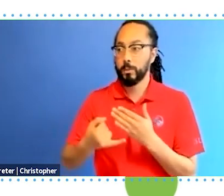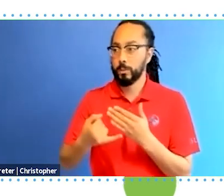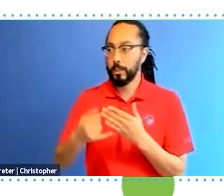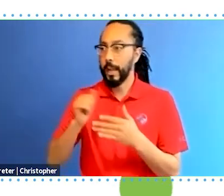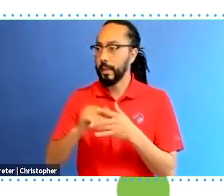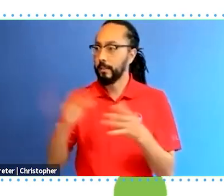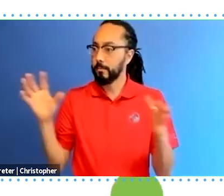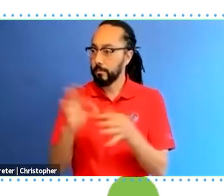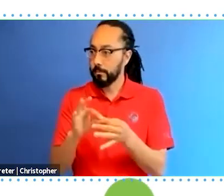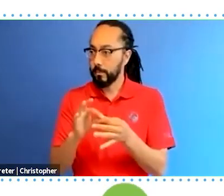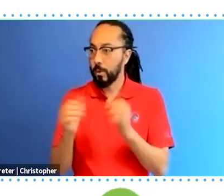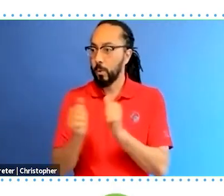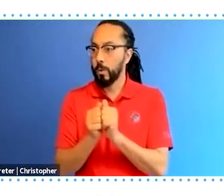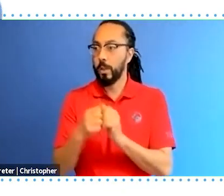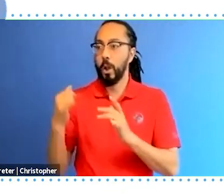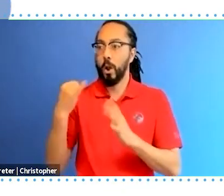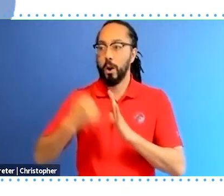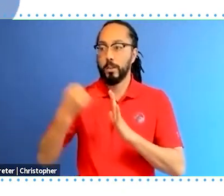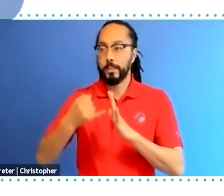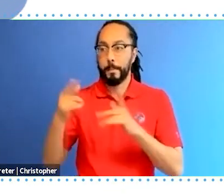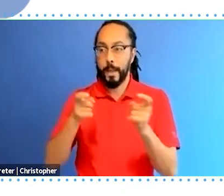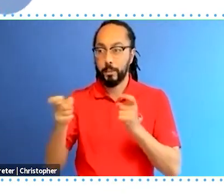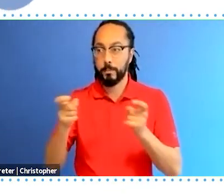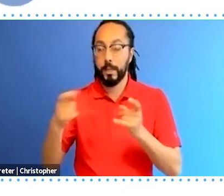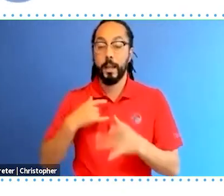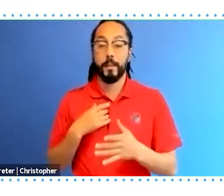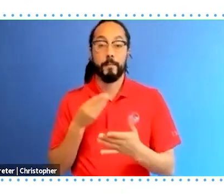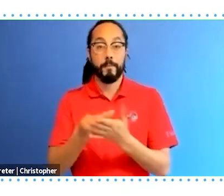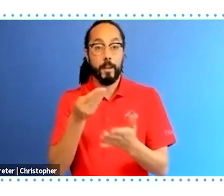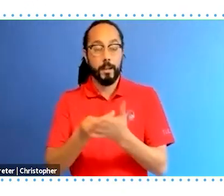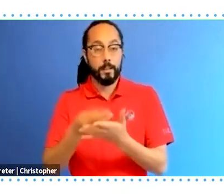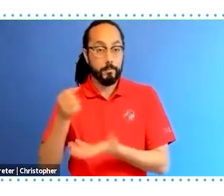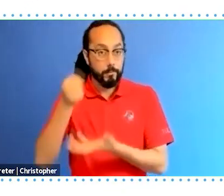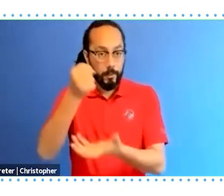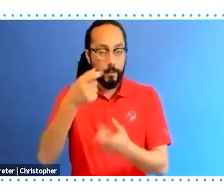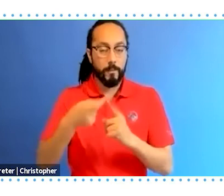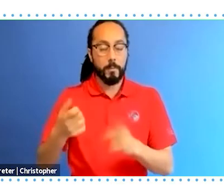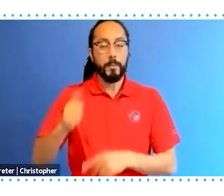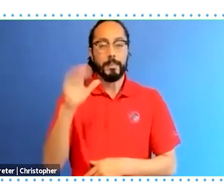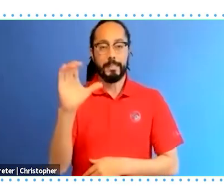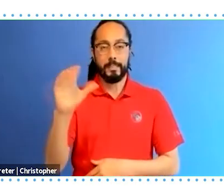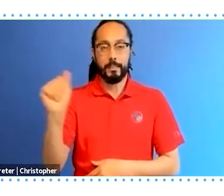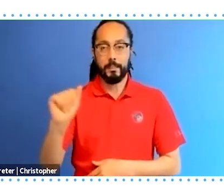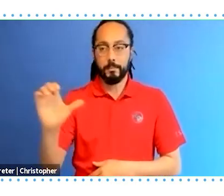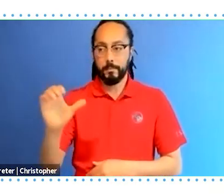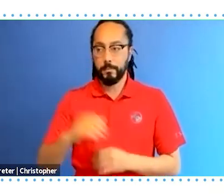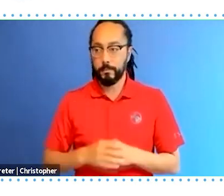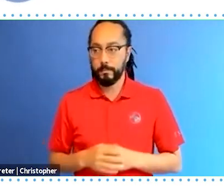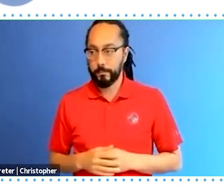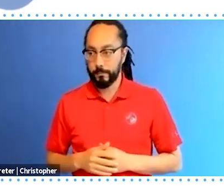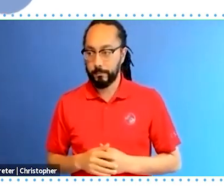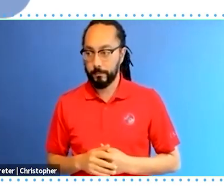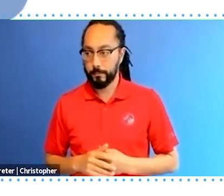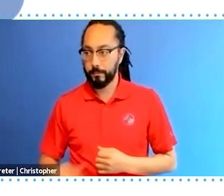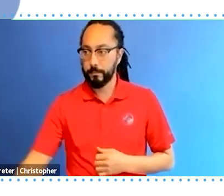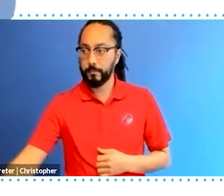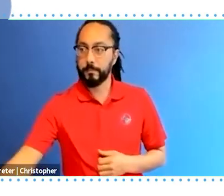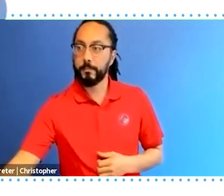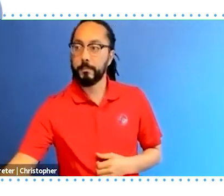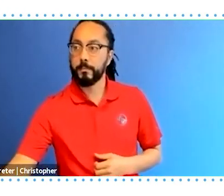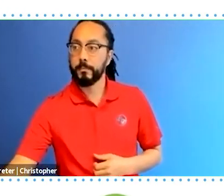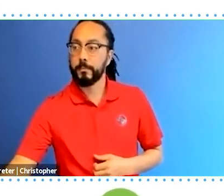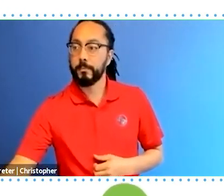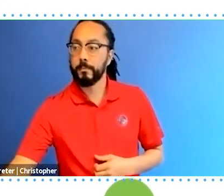Management and is funded by the Canada Council for the Arts. Mass Culture will also be presenting an interactive follow-up workshop